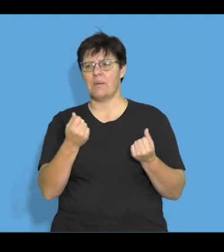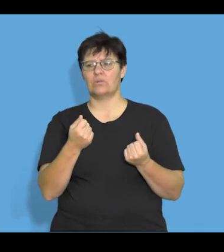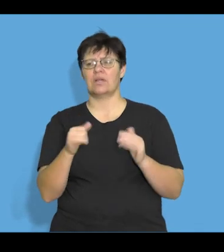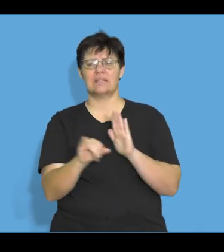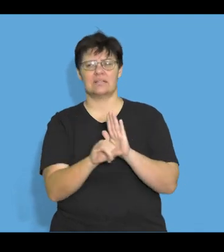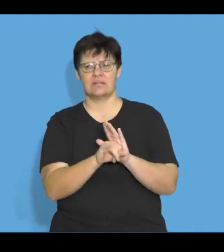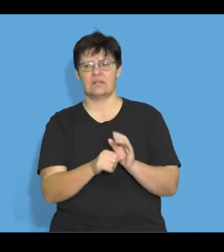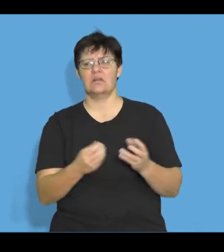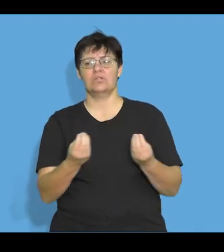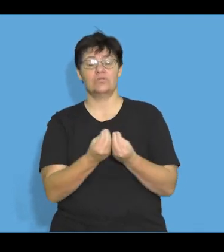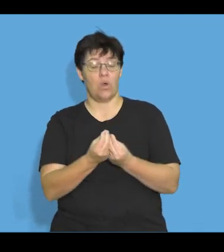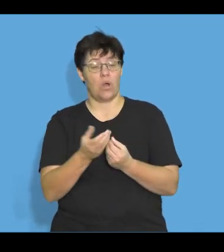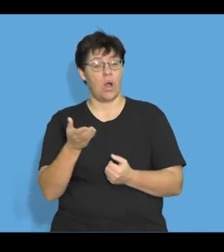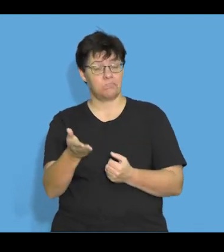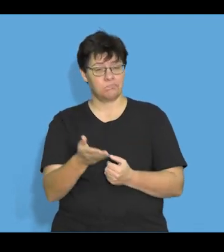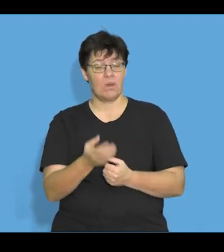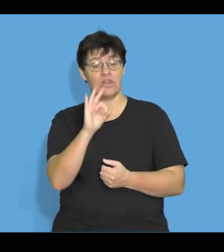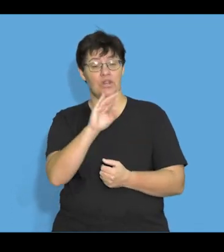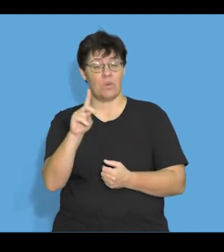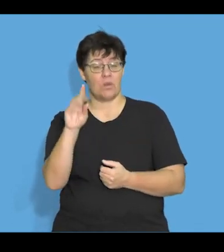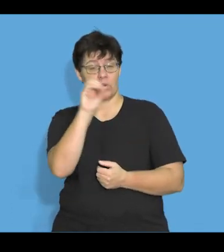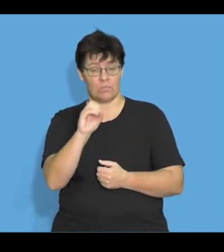Stock on hand on the 31st of October amounted to